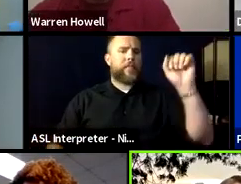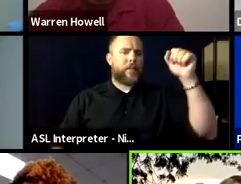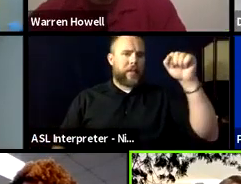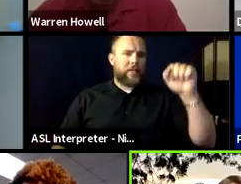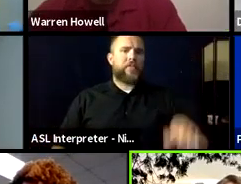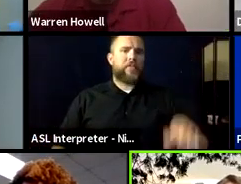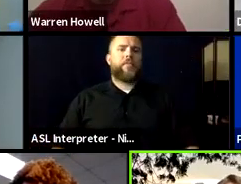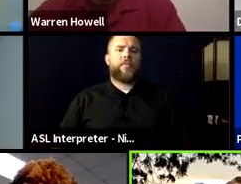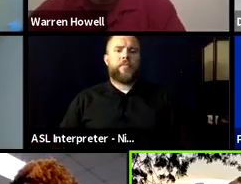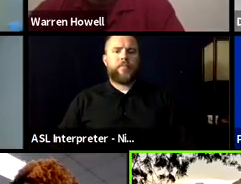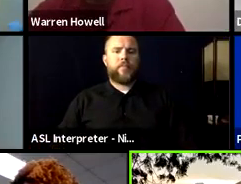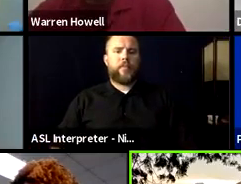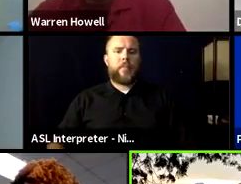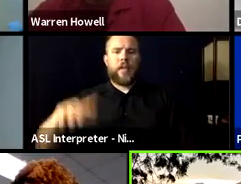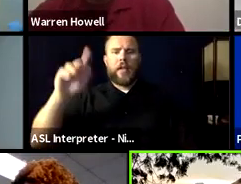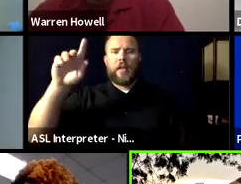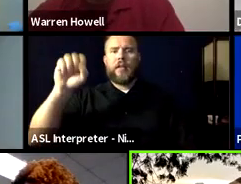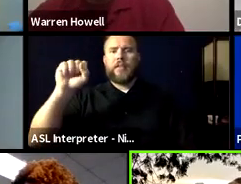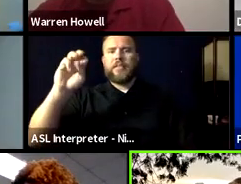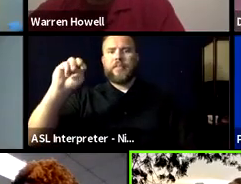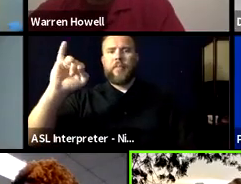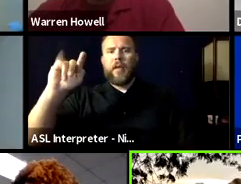yes. Ms. Tucker.